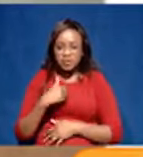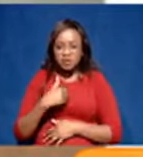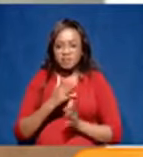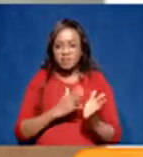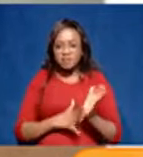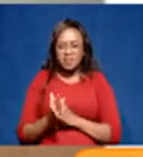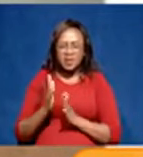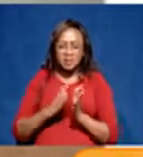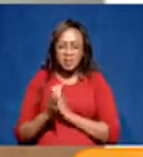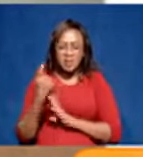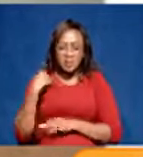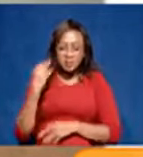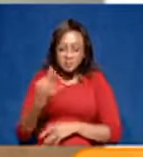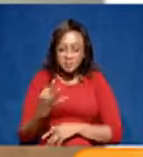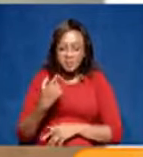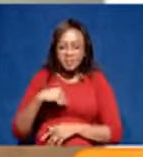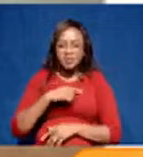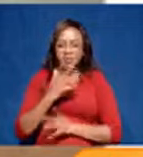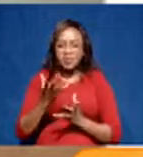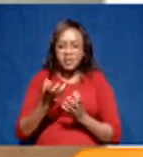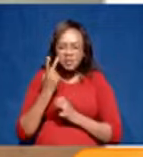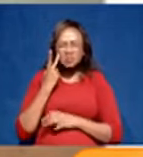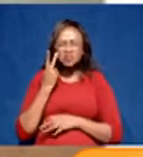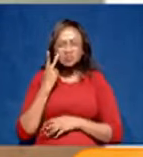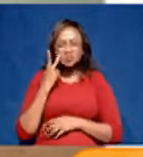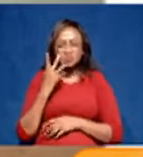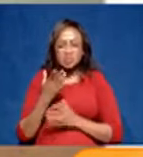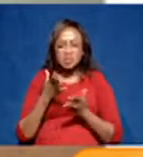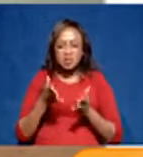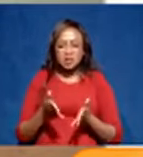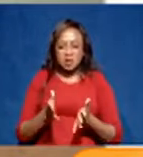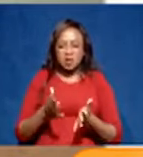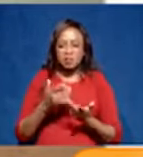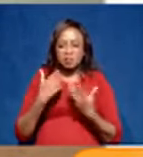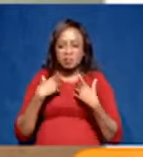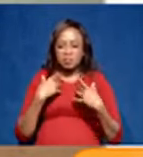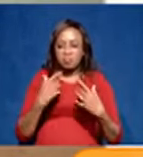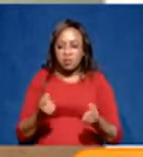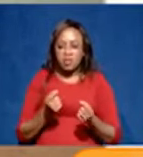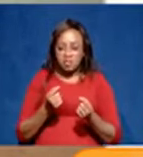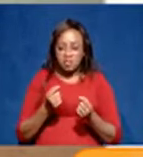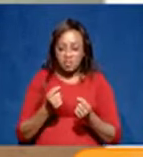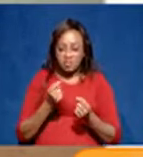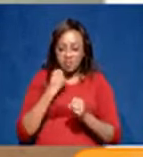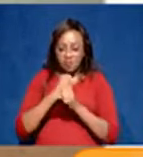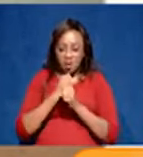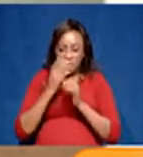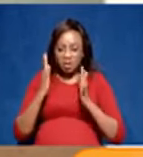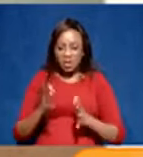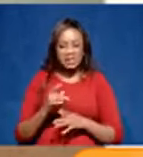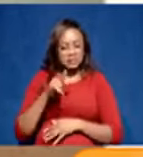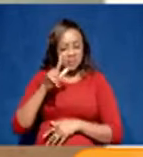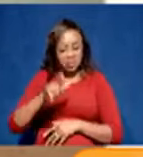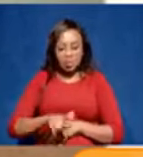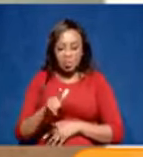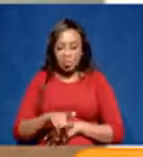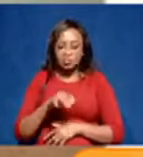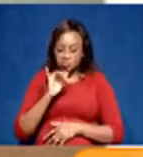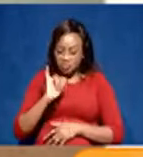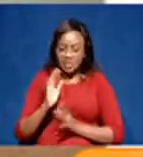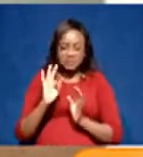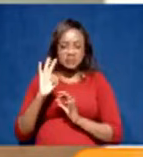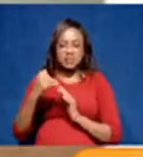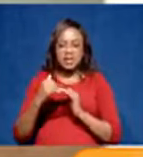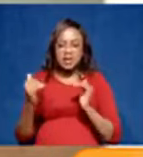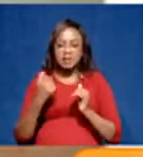Our plan number three is to look at the ratio. Our ratios currently for human resource for health are bad. And that is where we shall move to as third level.